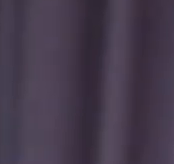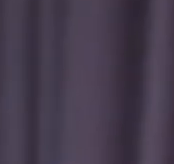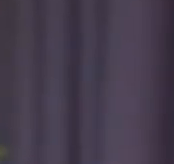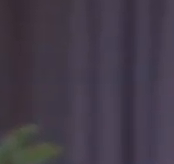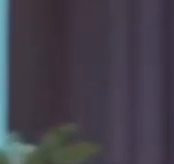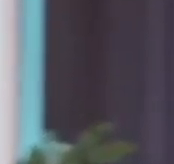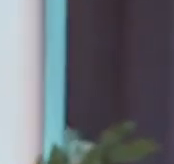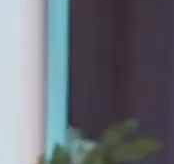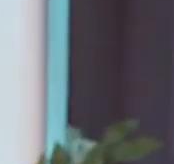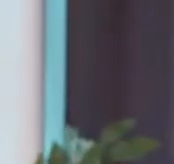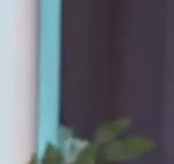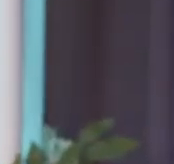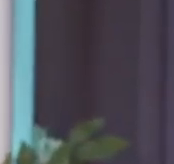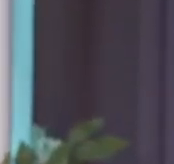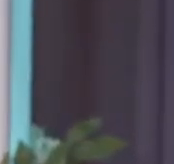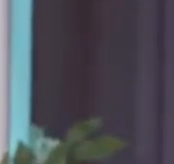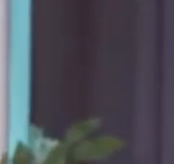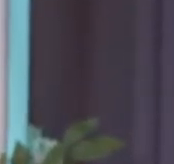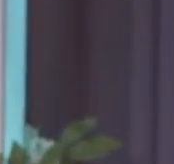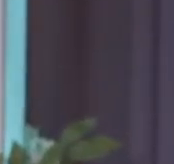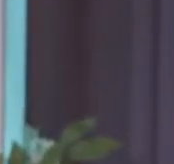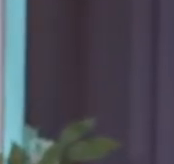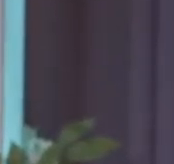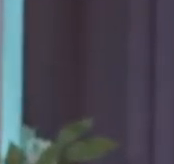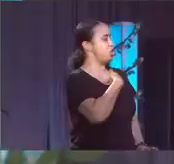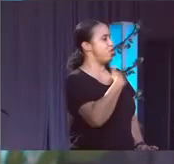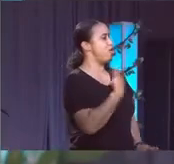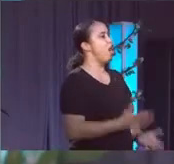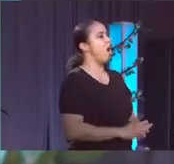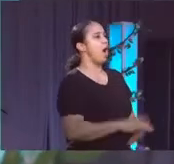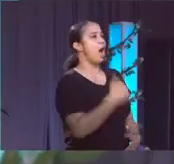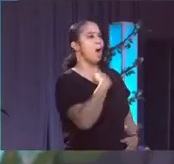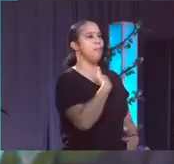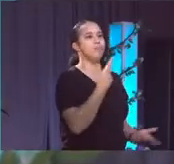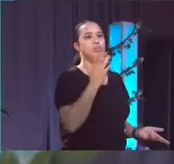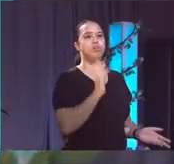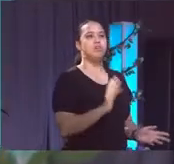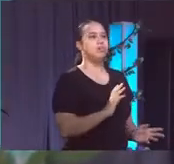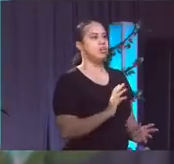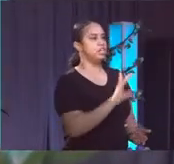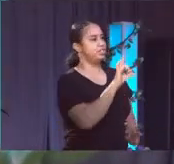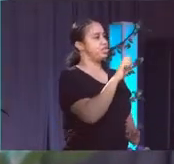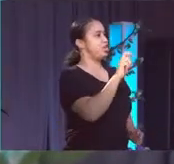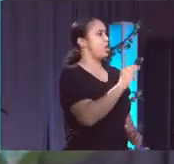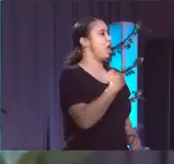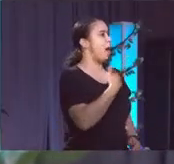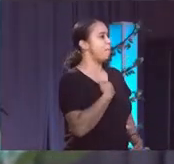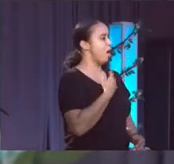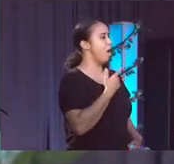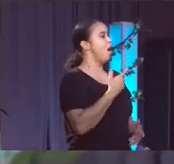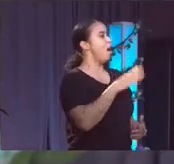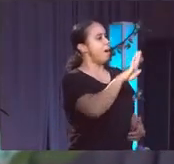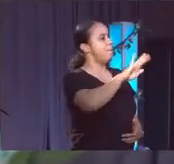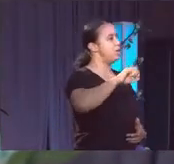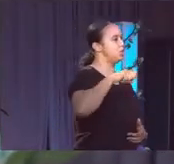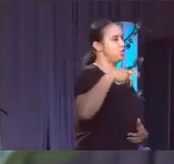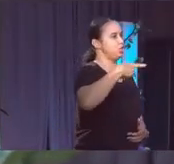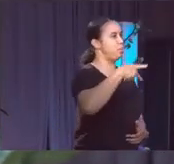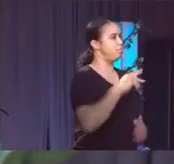titles. Now, you know that I'm a deacon. I'm a deacon. I'm a deacon and a bishop.